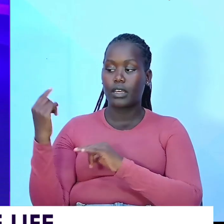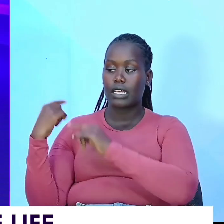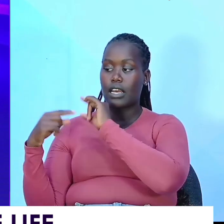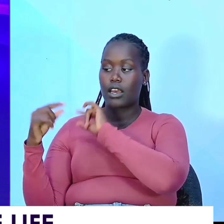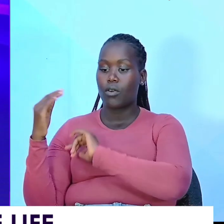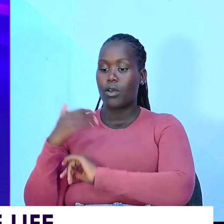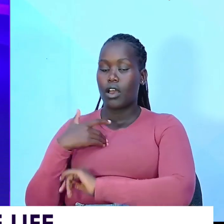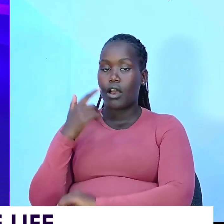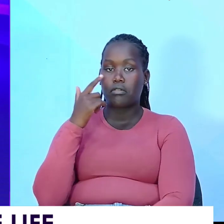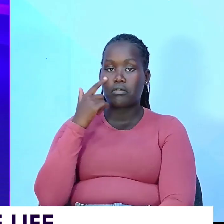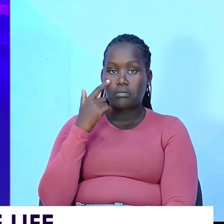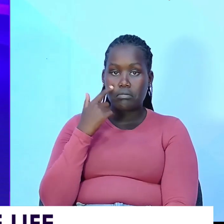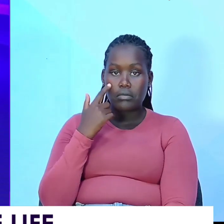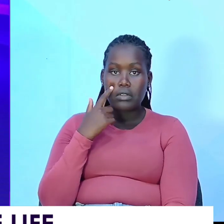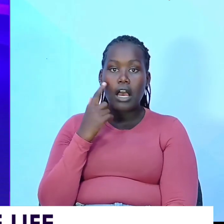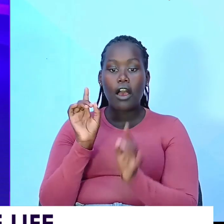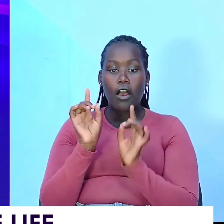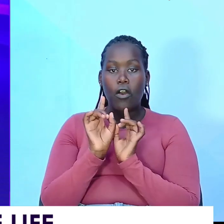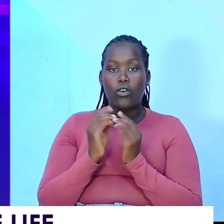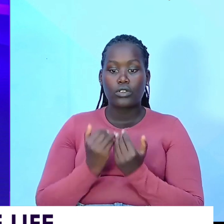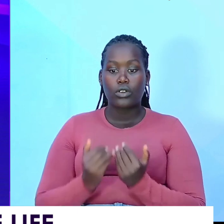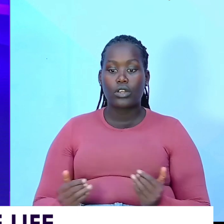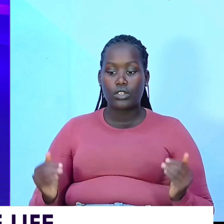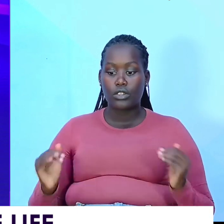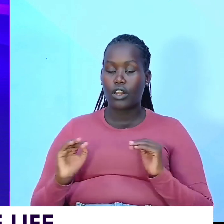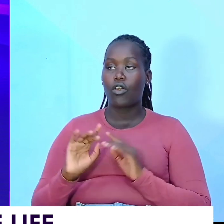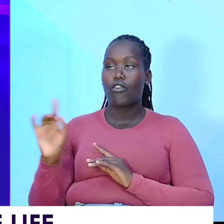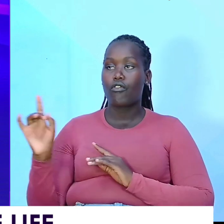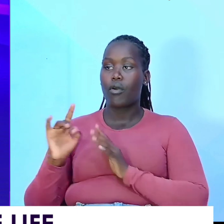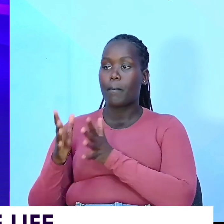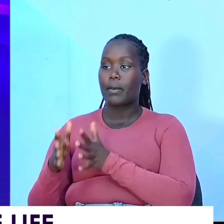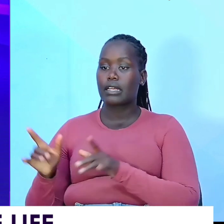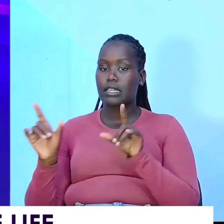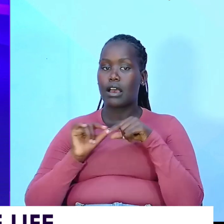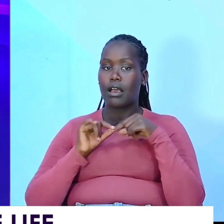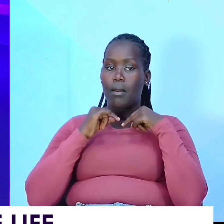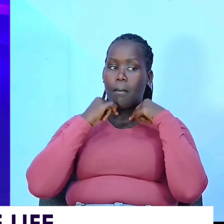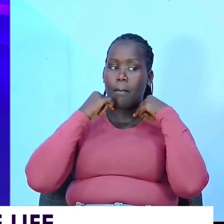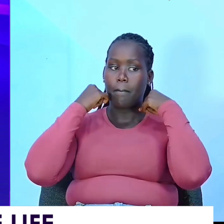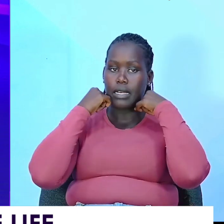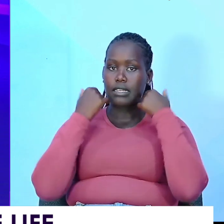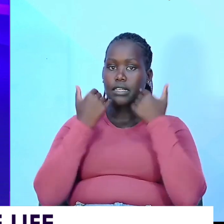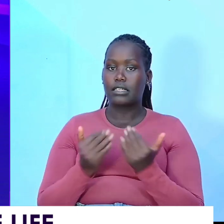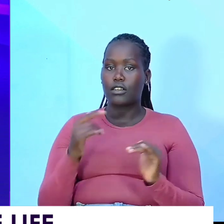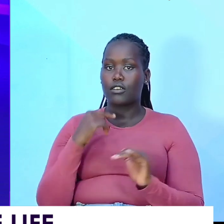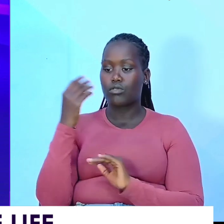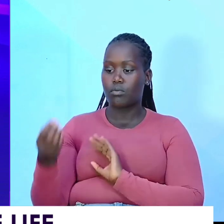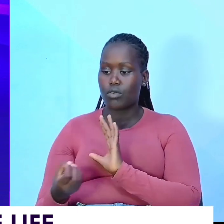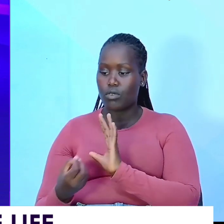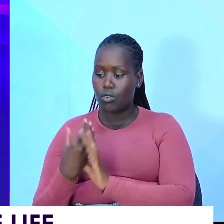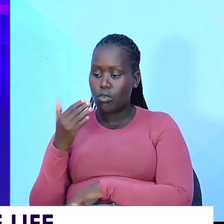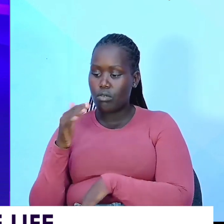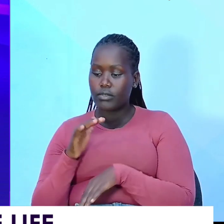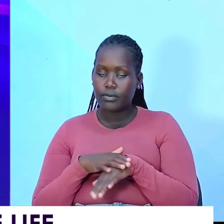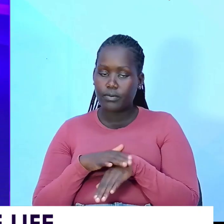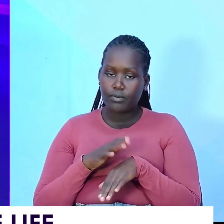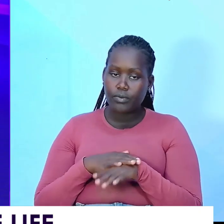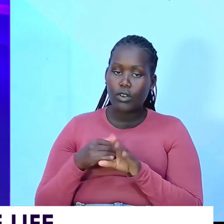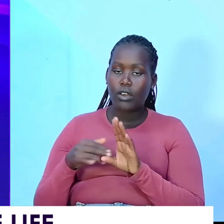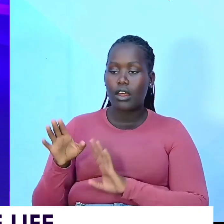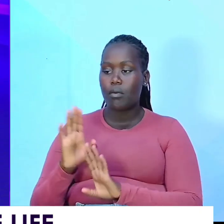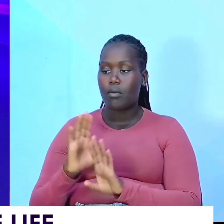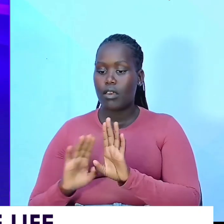seen even children of ministers, pastors' children that have been raised in very good morals,